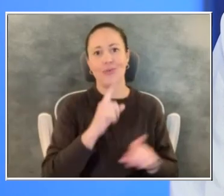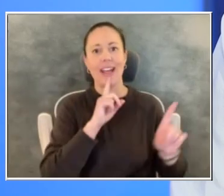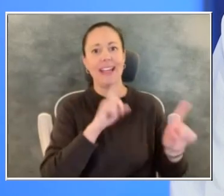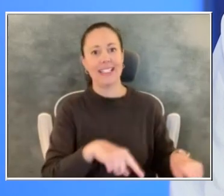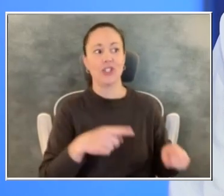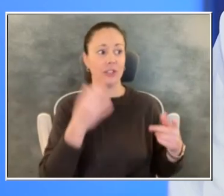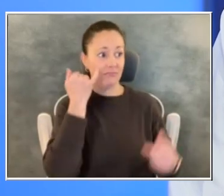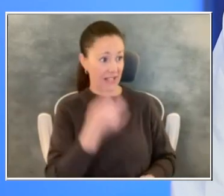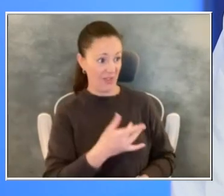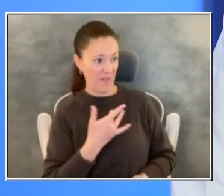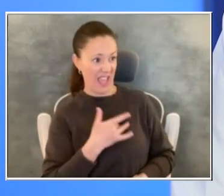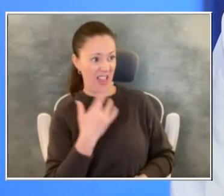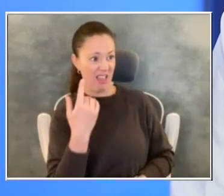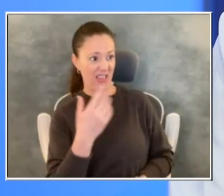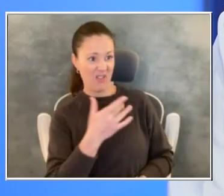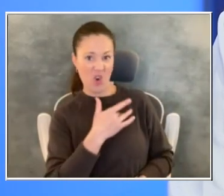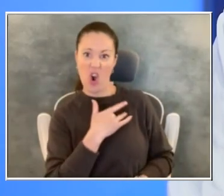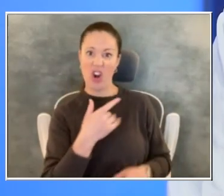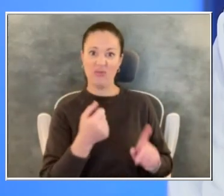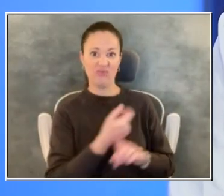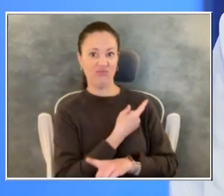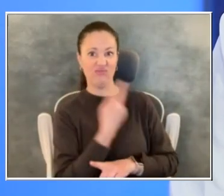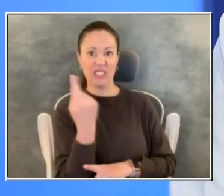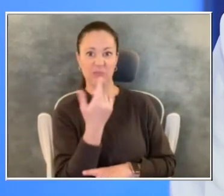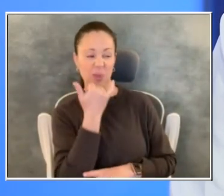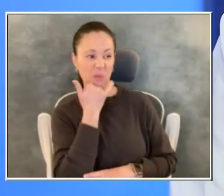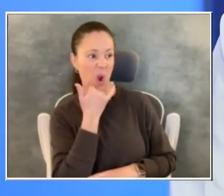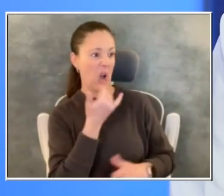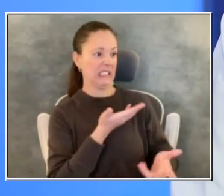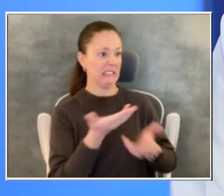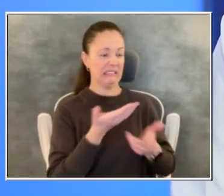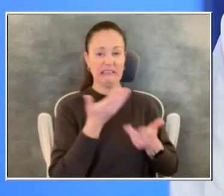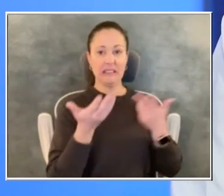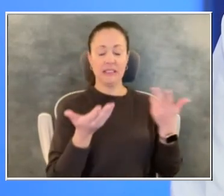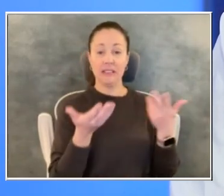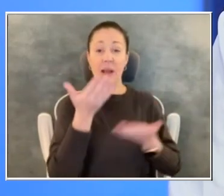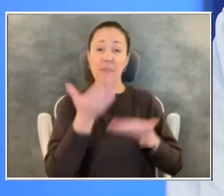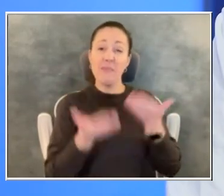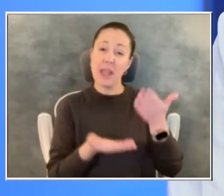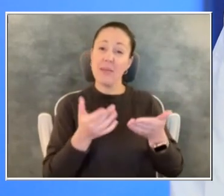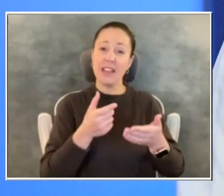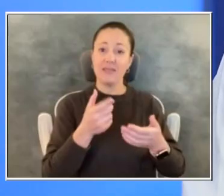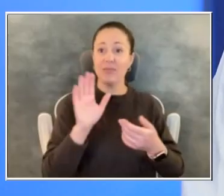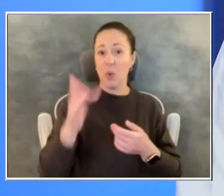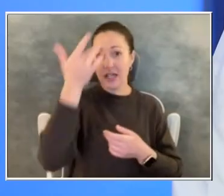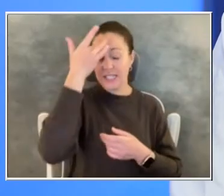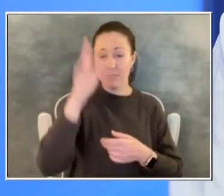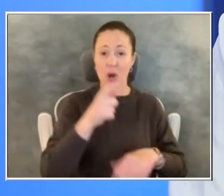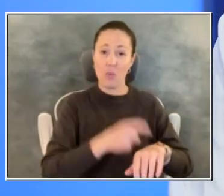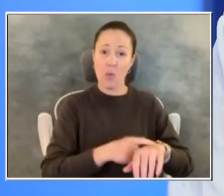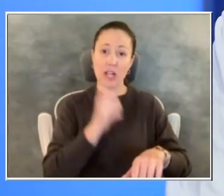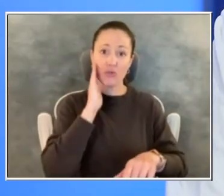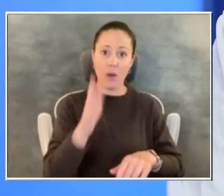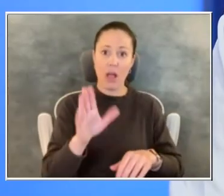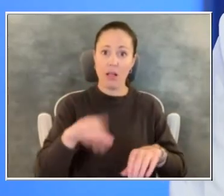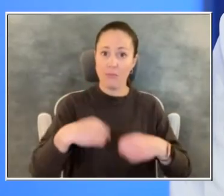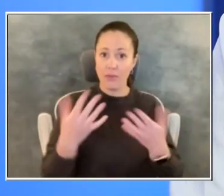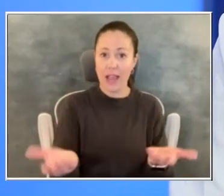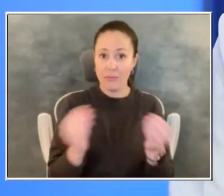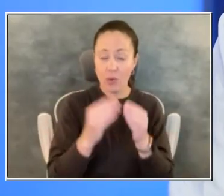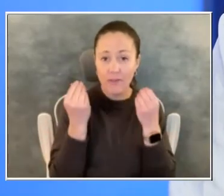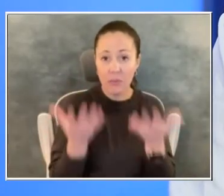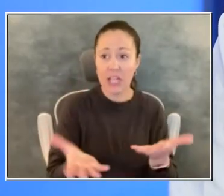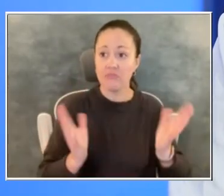heart's racing, you might get additional information from your smart appliance. That could be wrong though, right? But if you do get